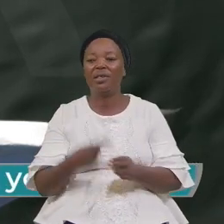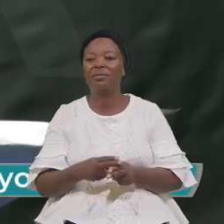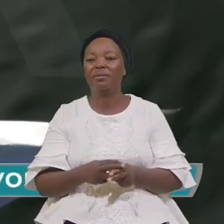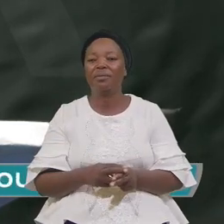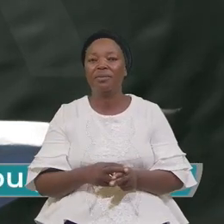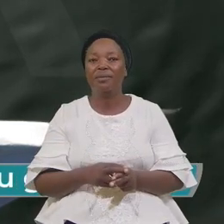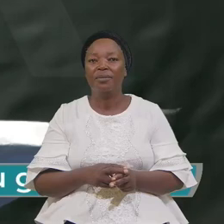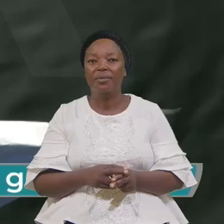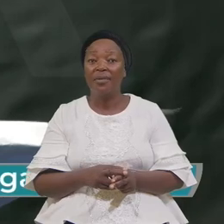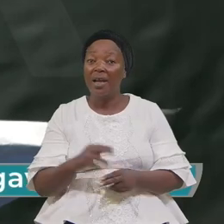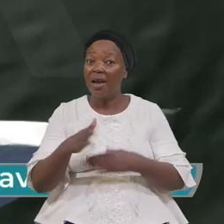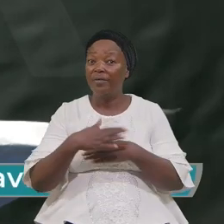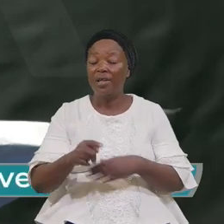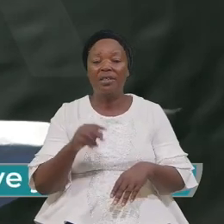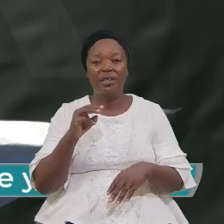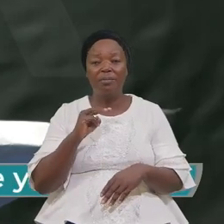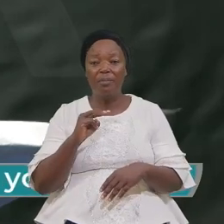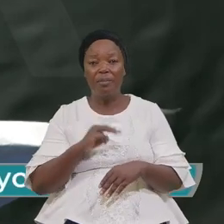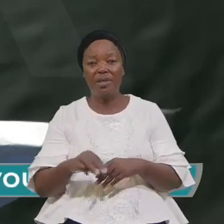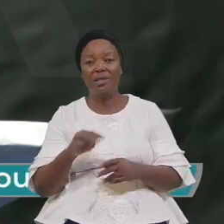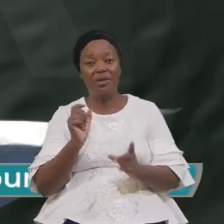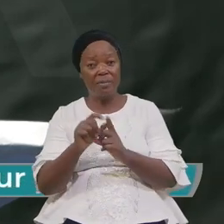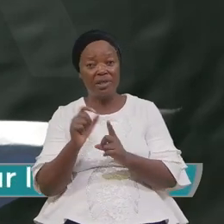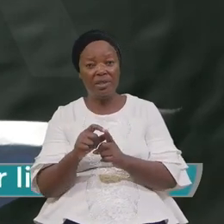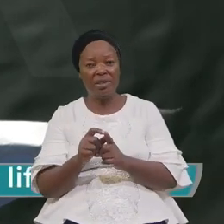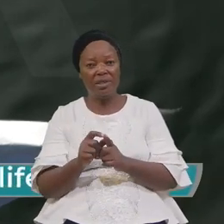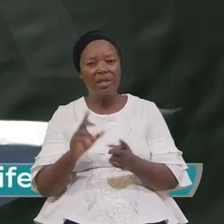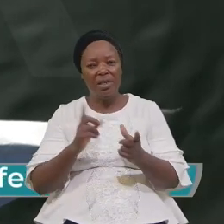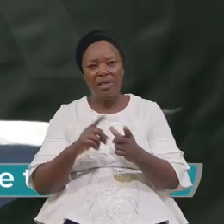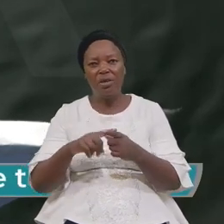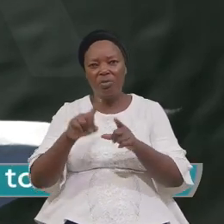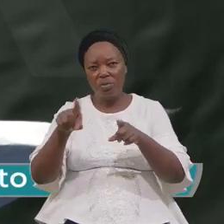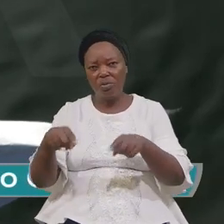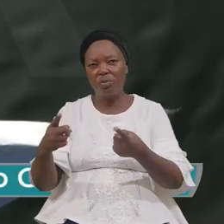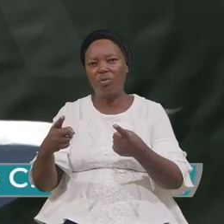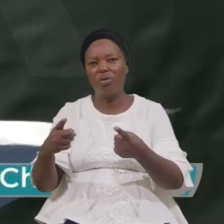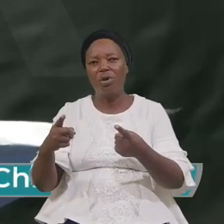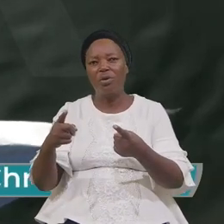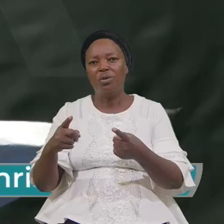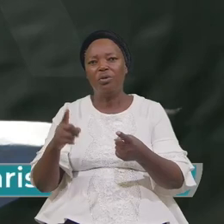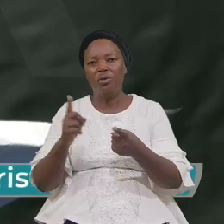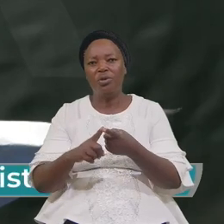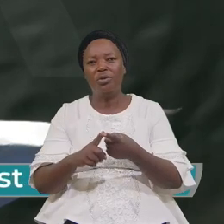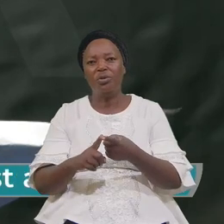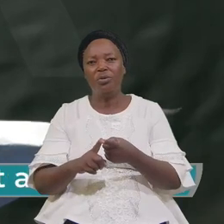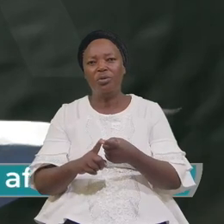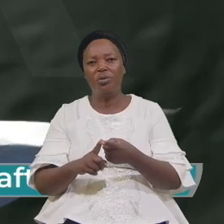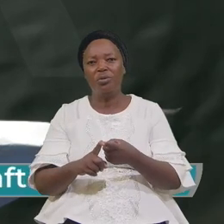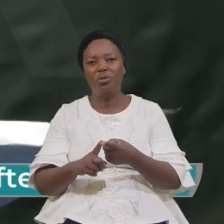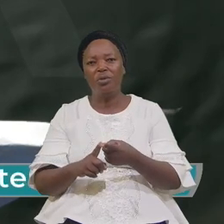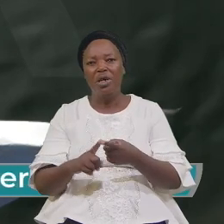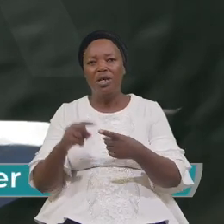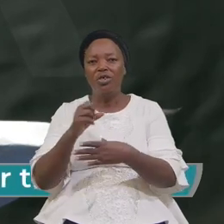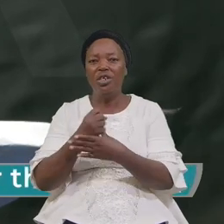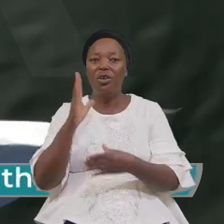Amen. After the message, you wait to share your testimony and to also listen to other